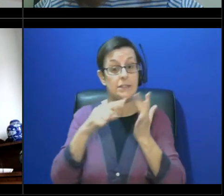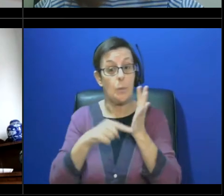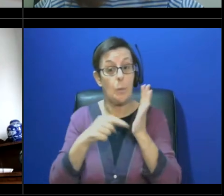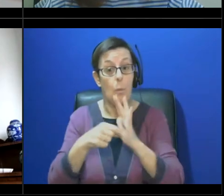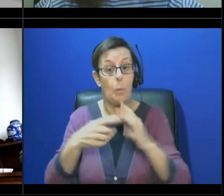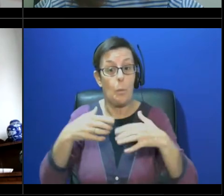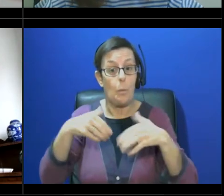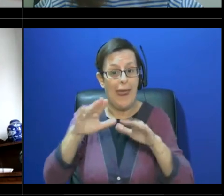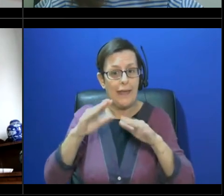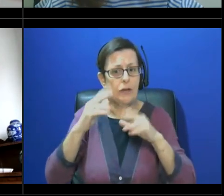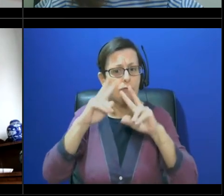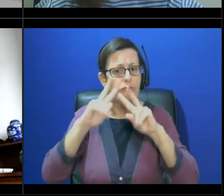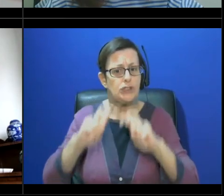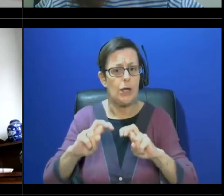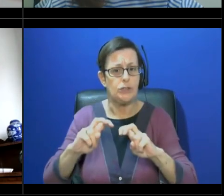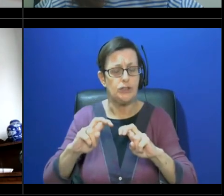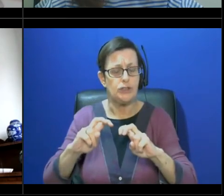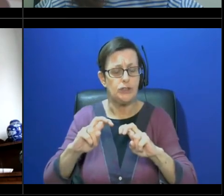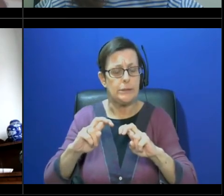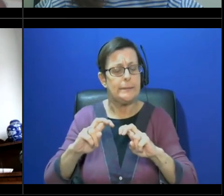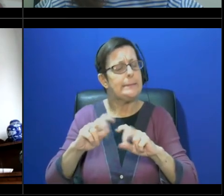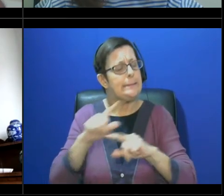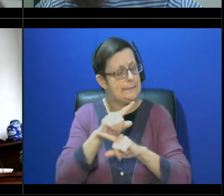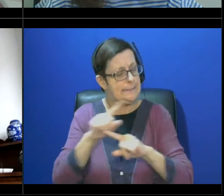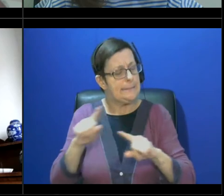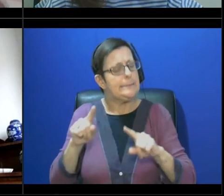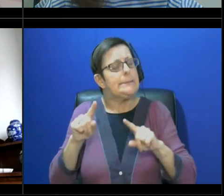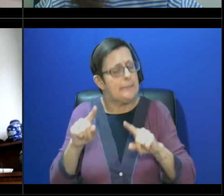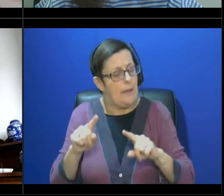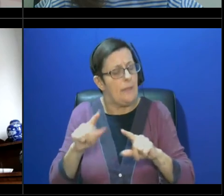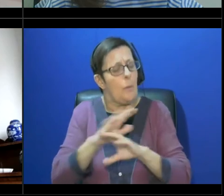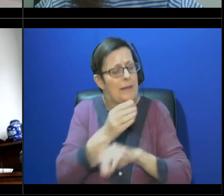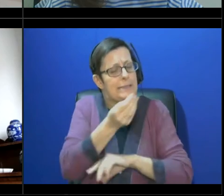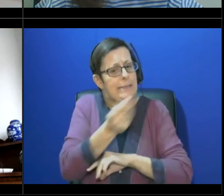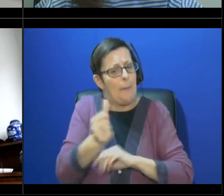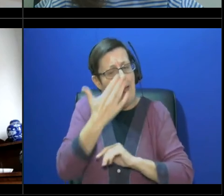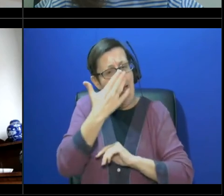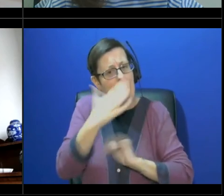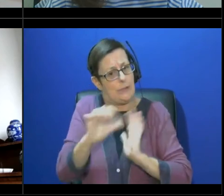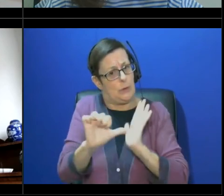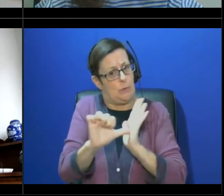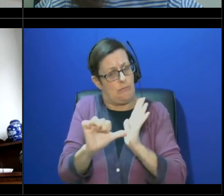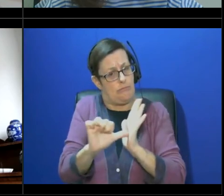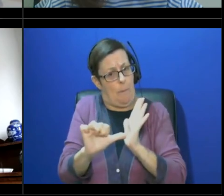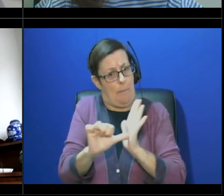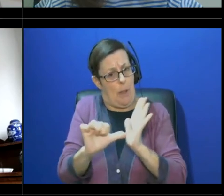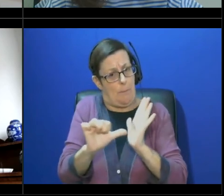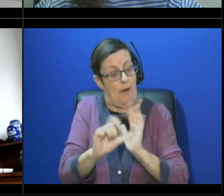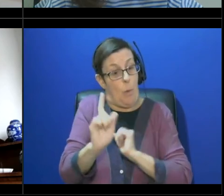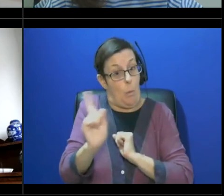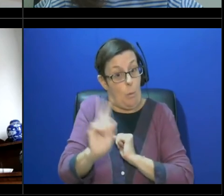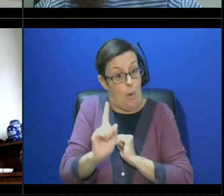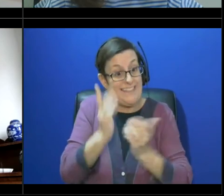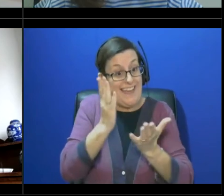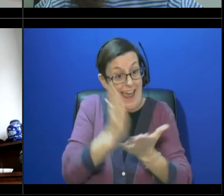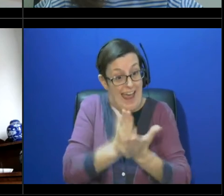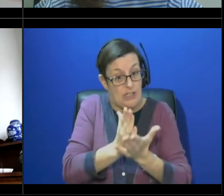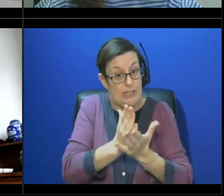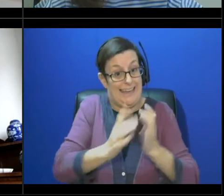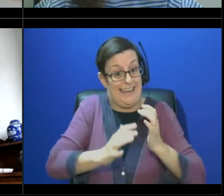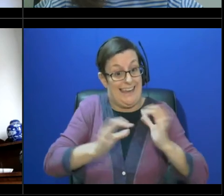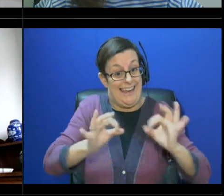attitudes and expectations around what constitutes an instrument and then what's an adaptation also